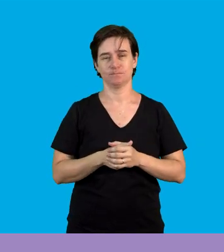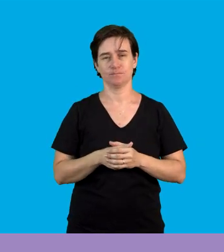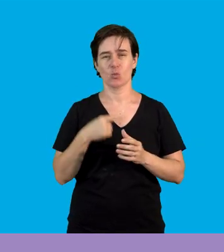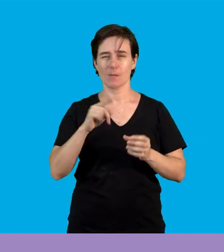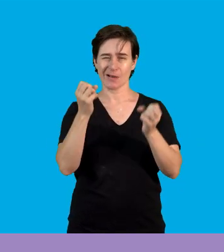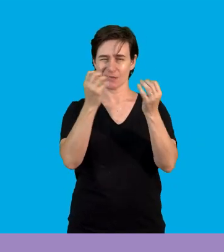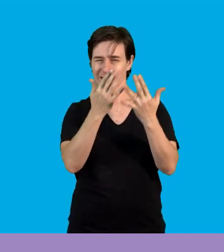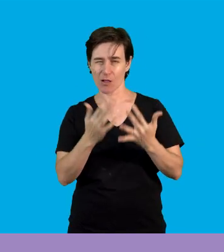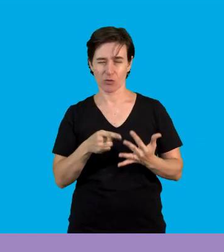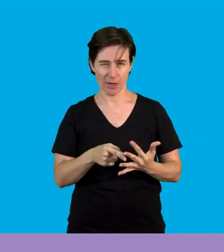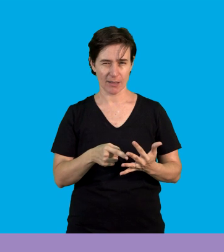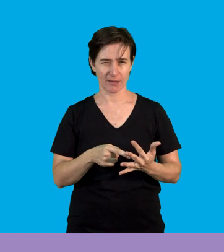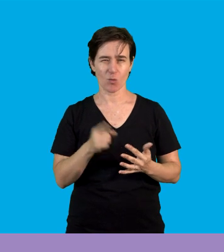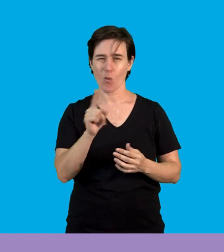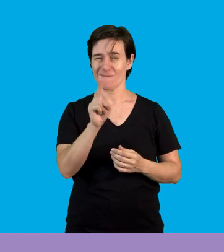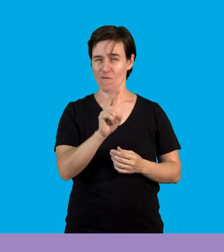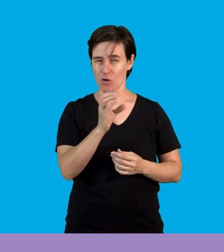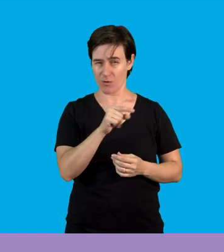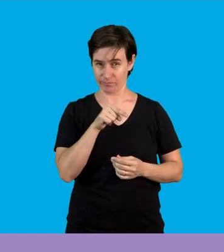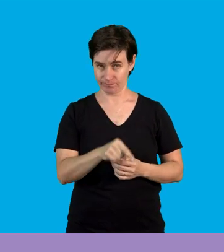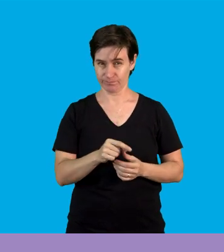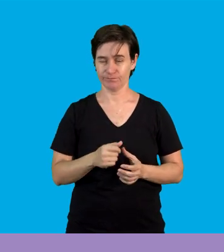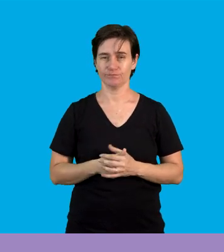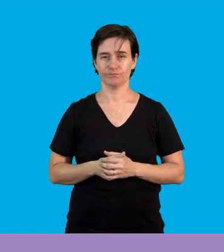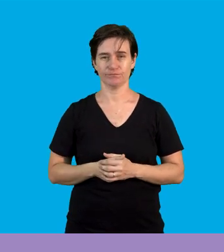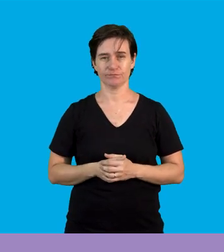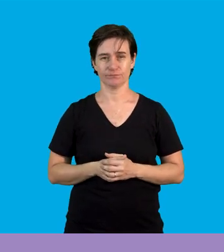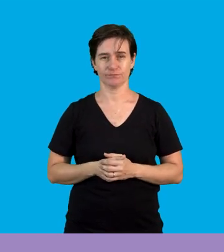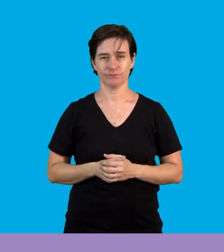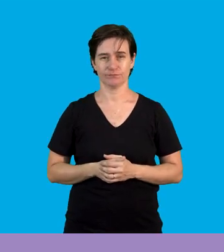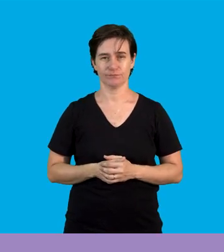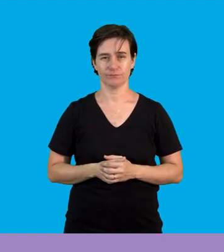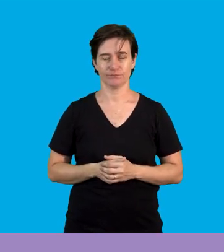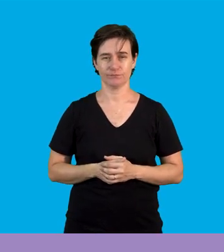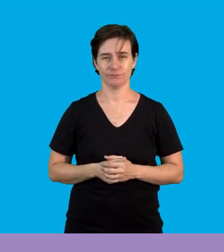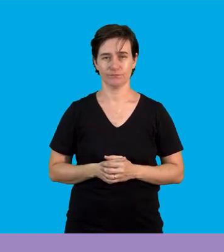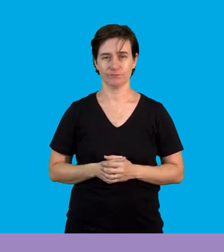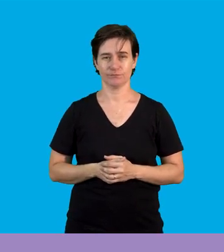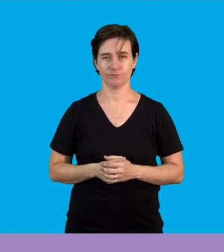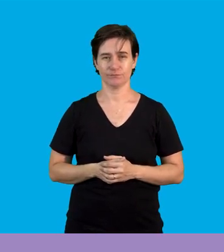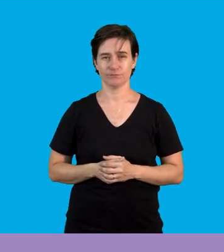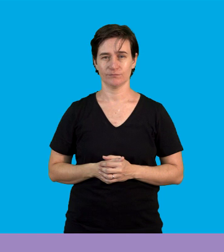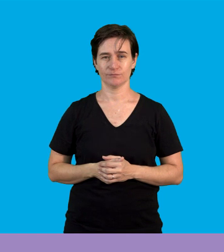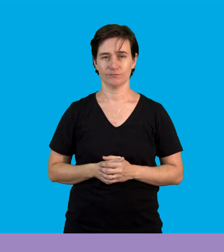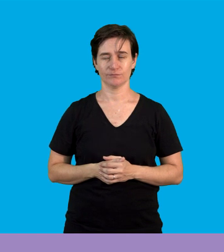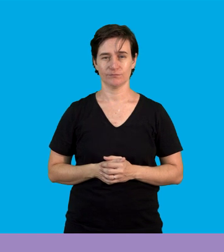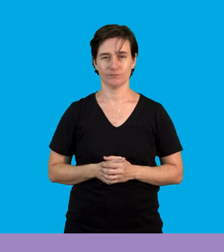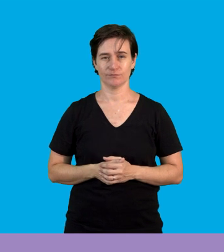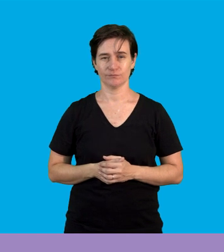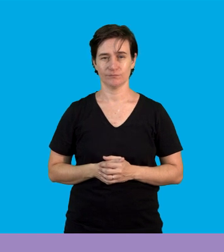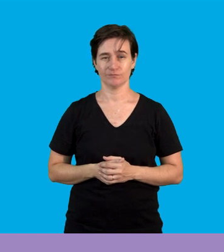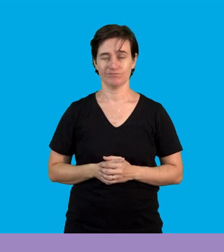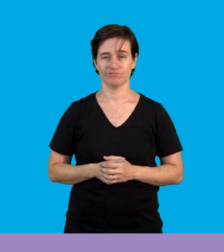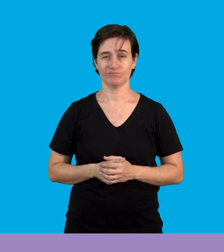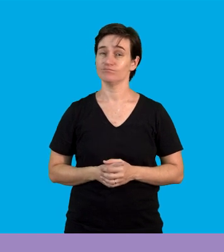going to calculate now the volume of this triangular prism. So remember, the volume of